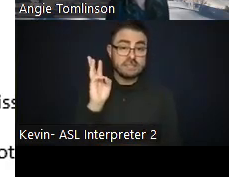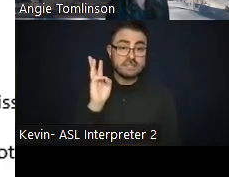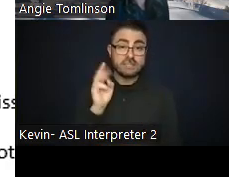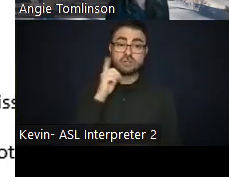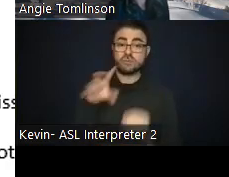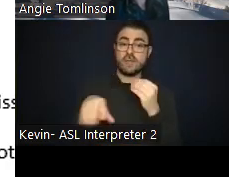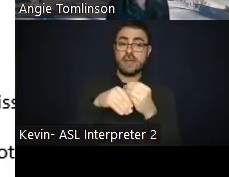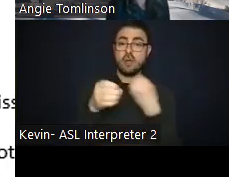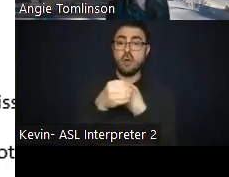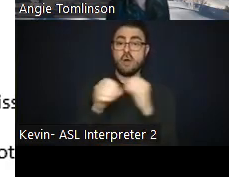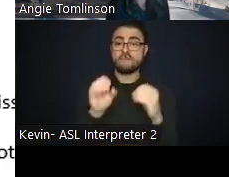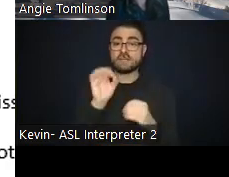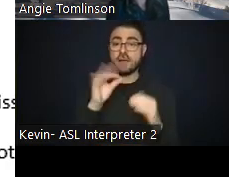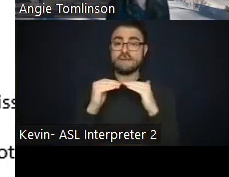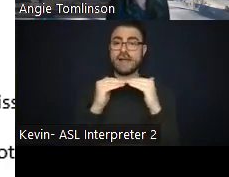Human Rights?